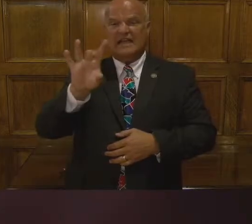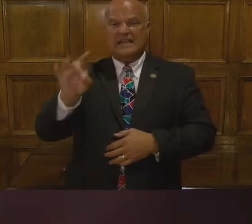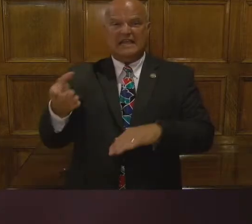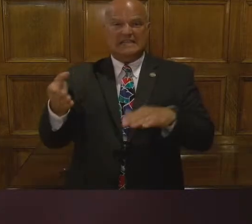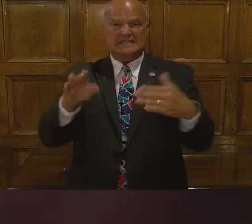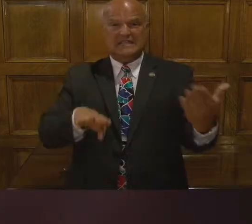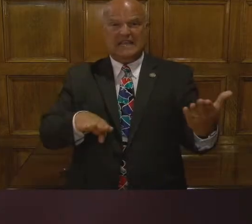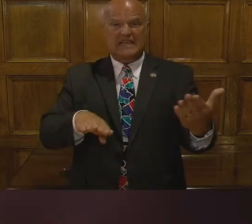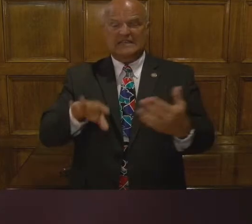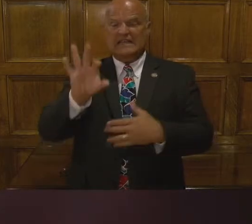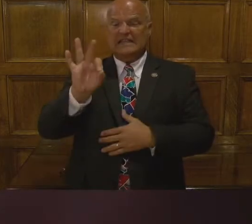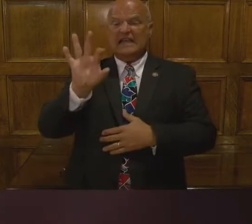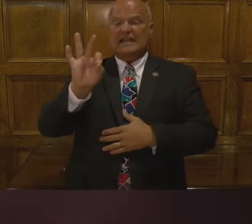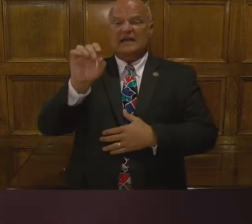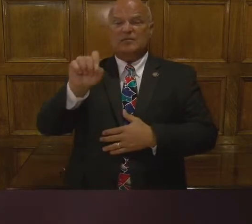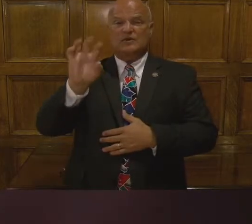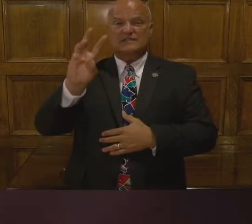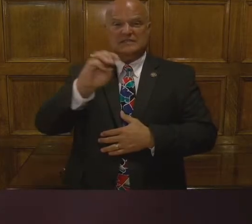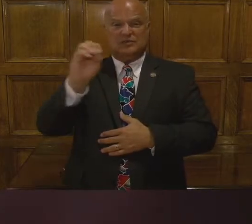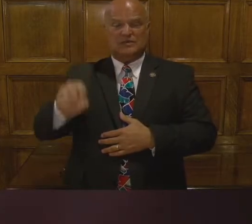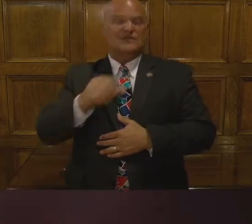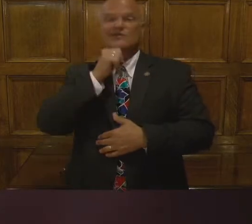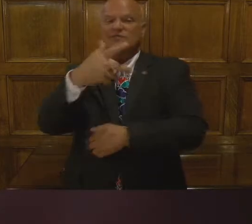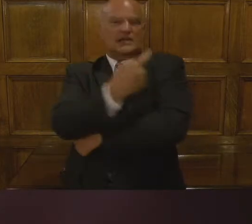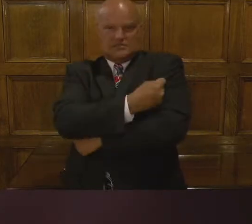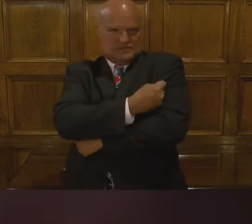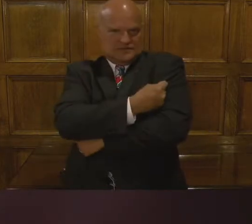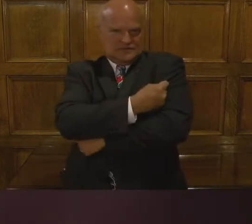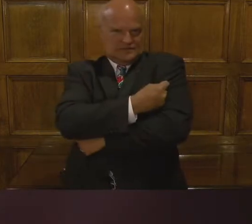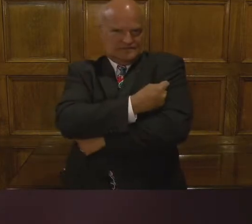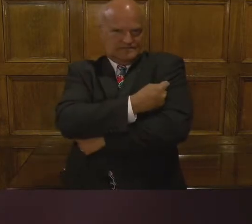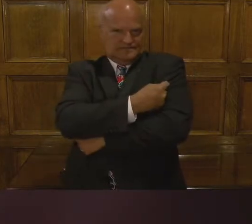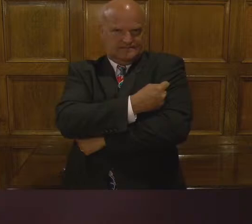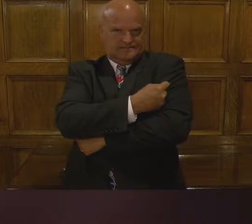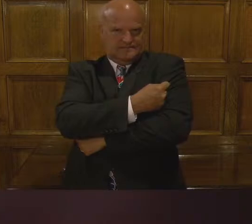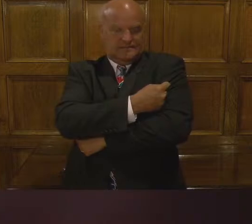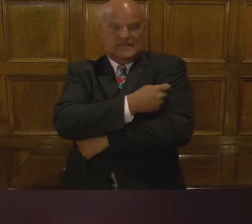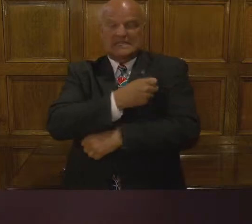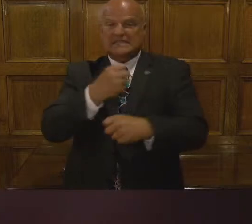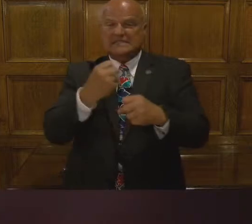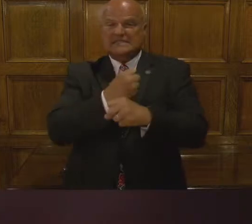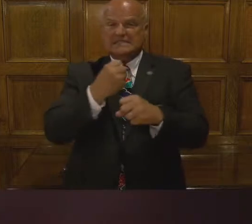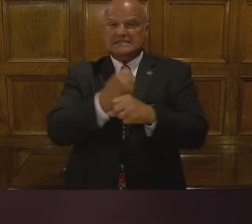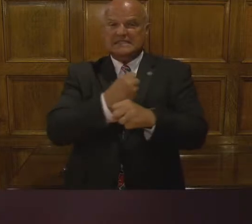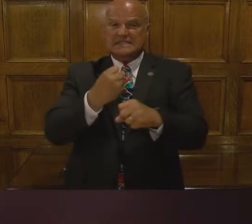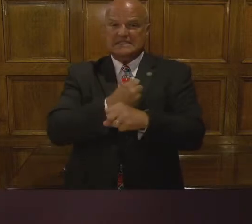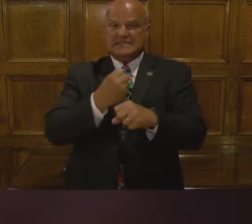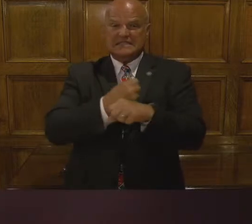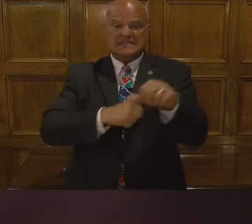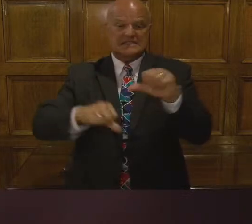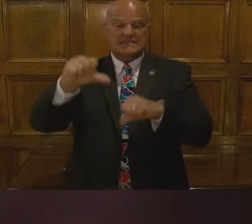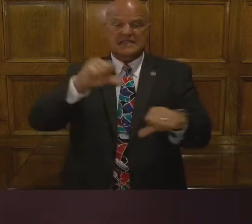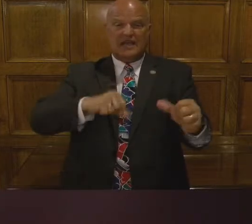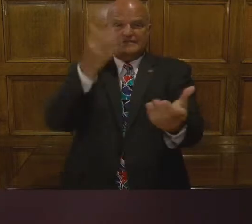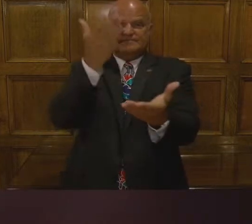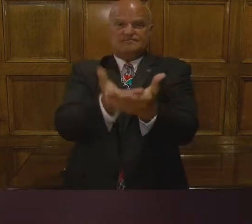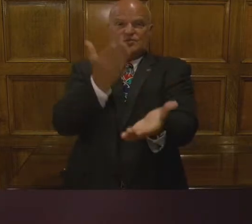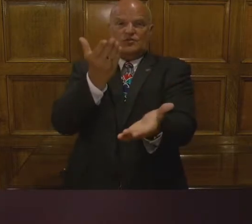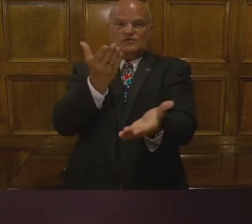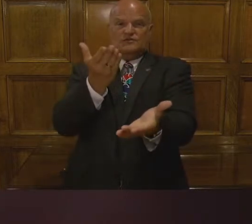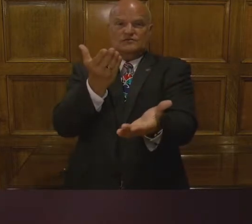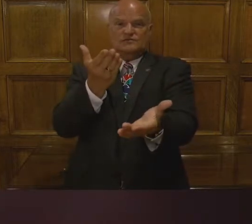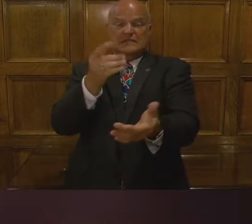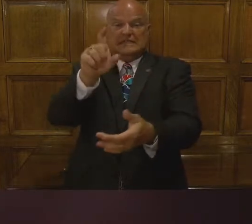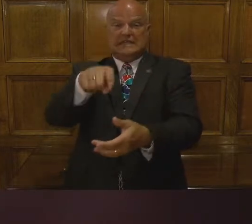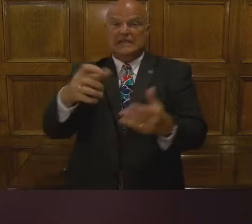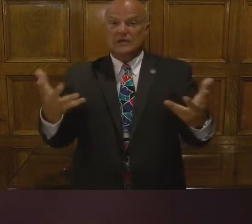and 99.6% of those were not immunized. Statistics and science tell the story as to what needs